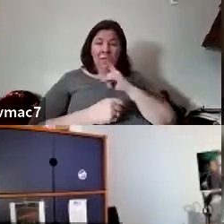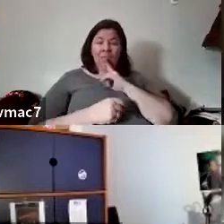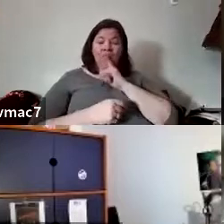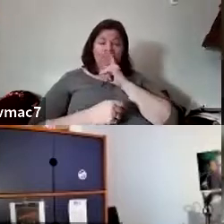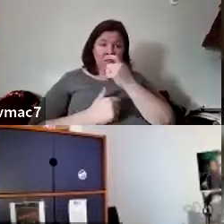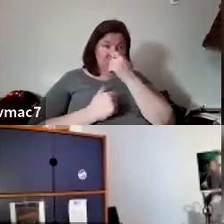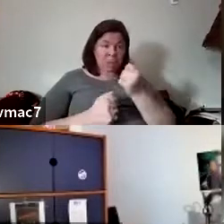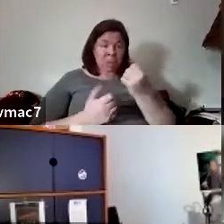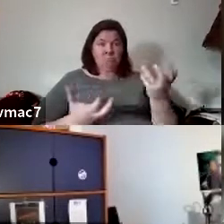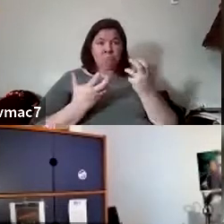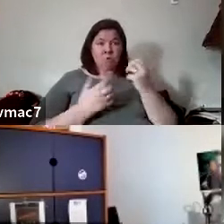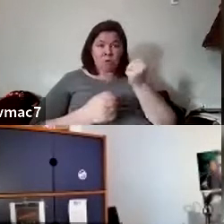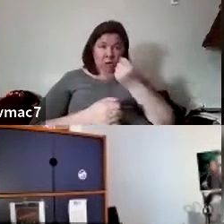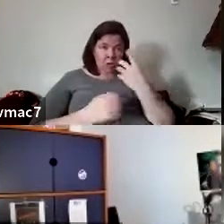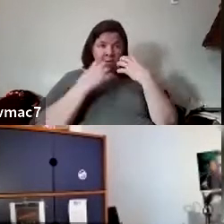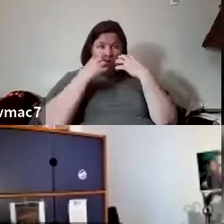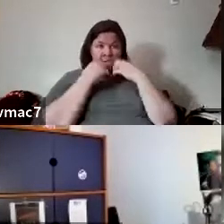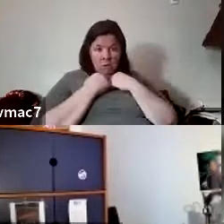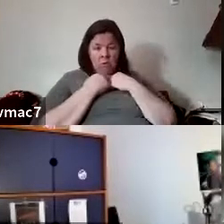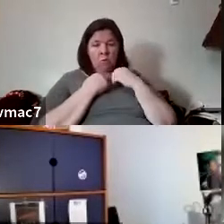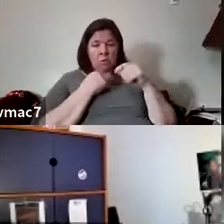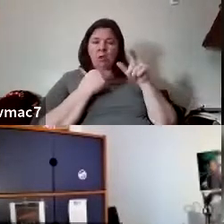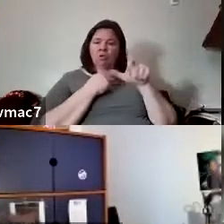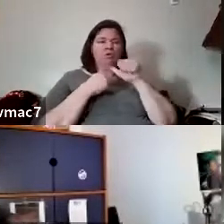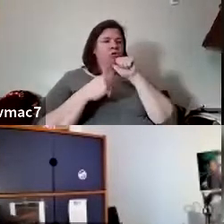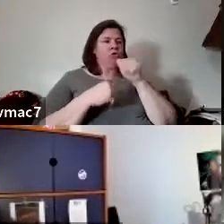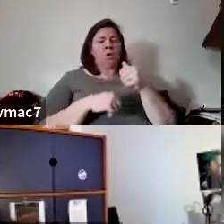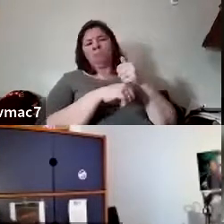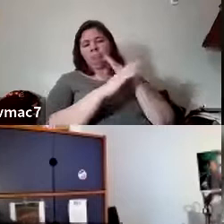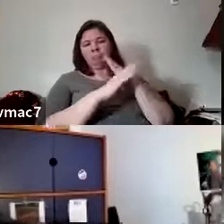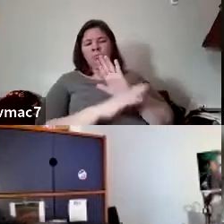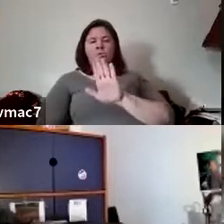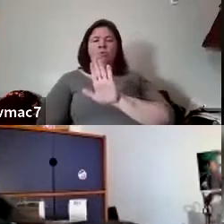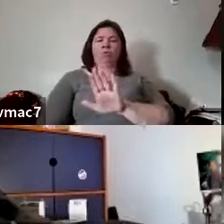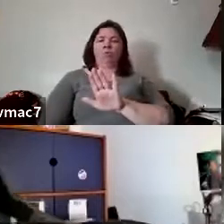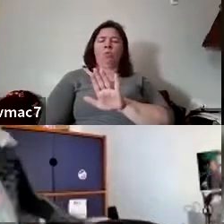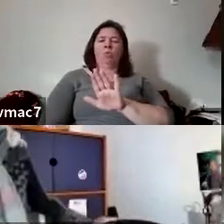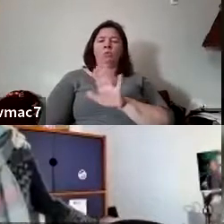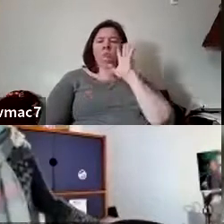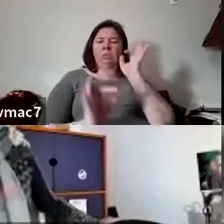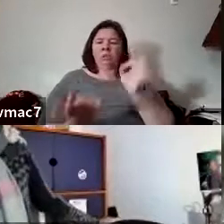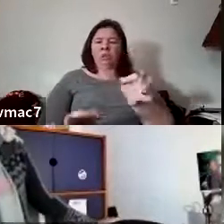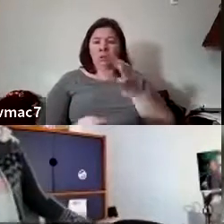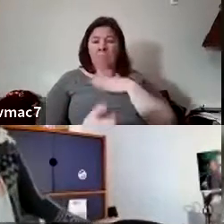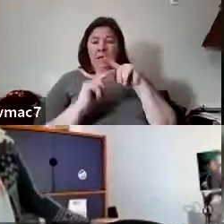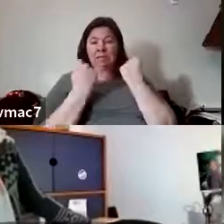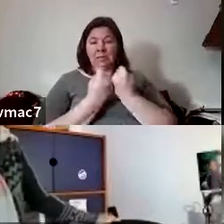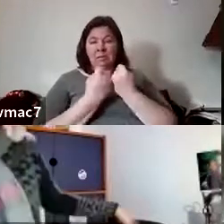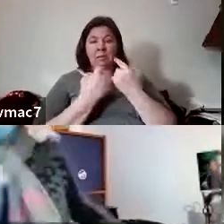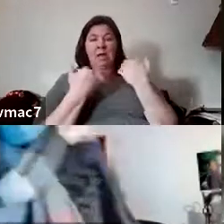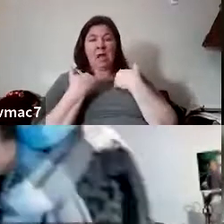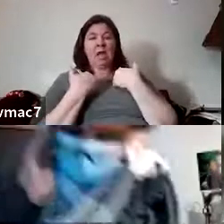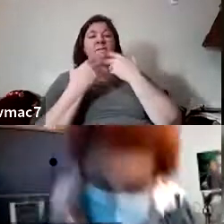and you understand the value, that should not come in your way. In my team as well, there were people